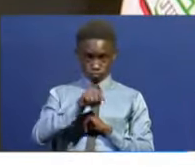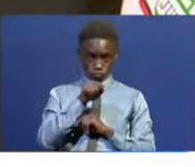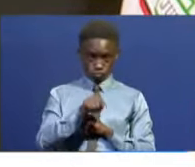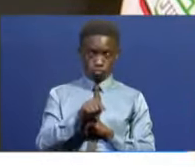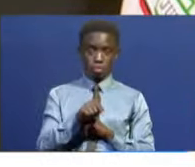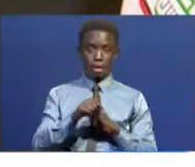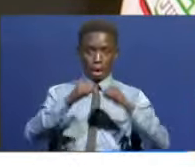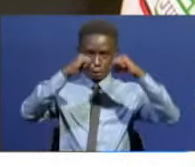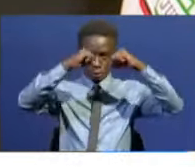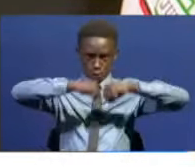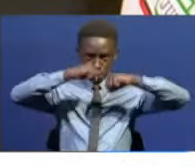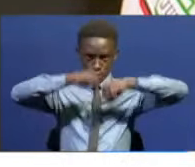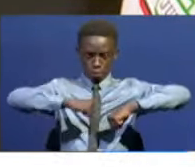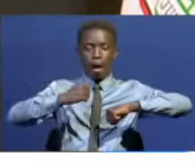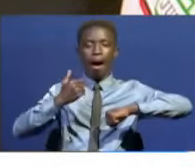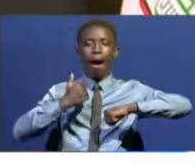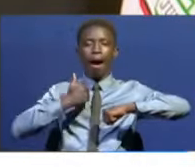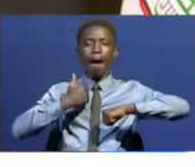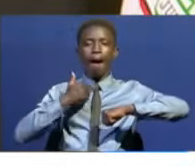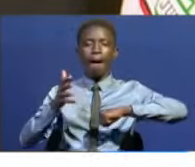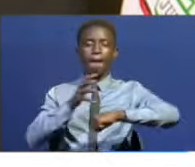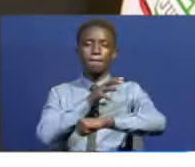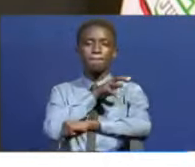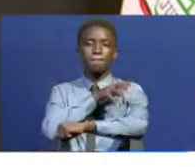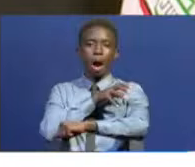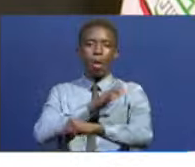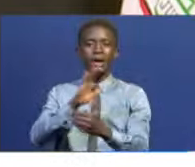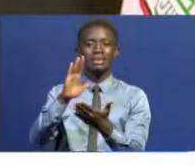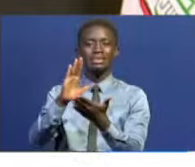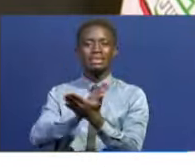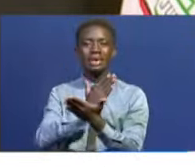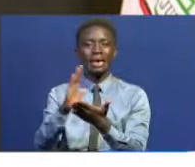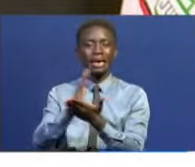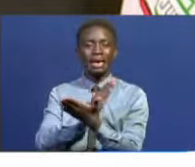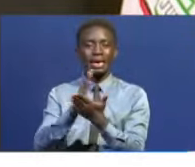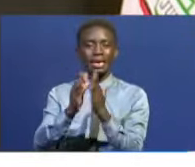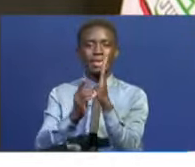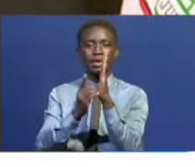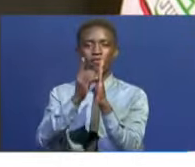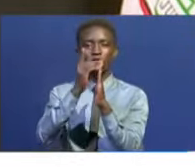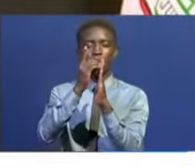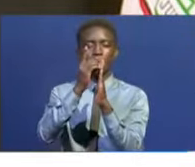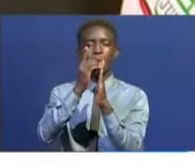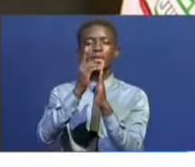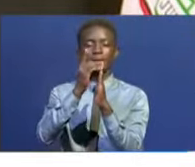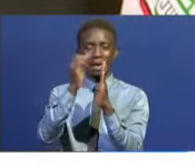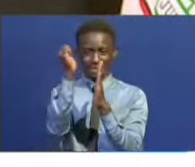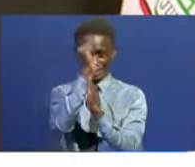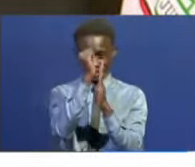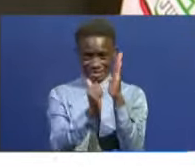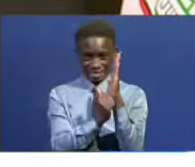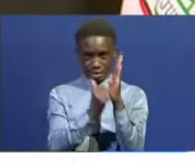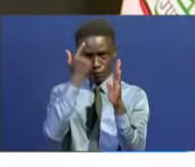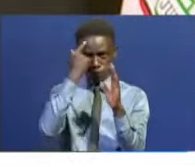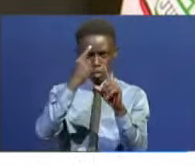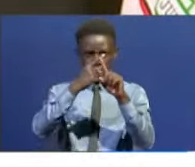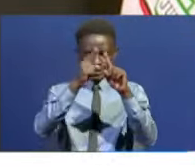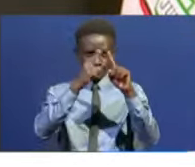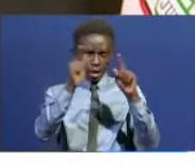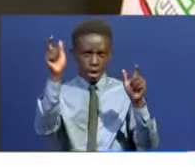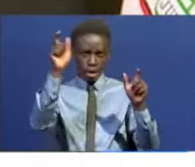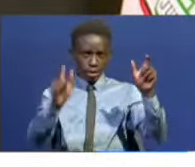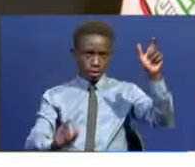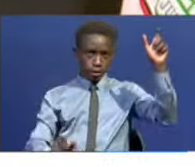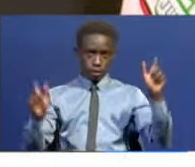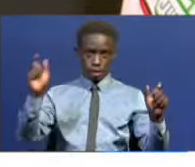power sharing development agenda for certain regions in Kenya. I attach